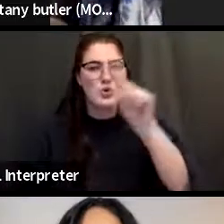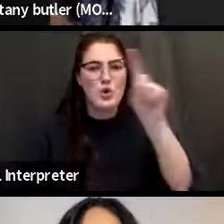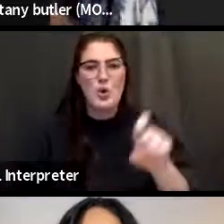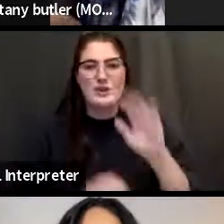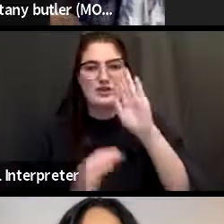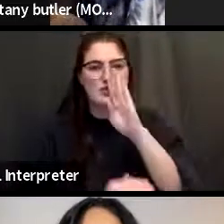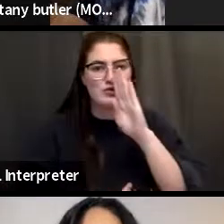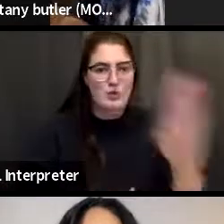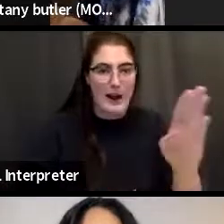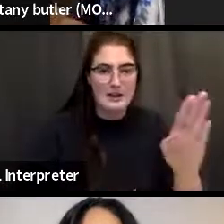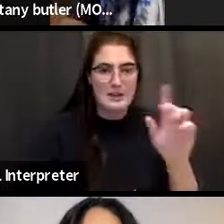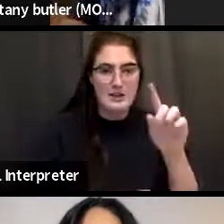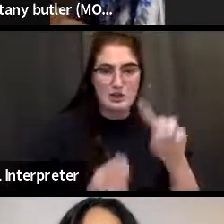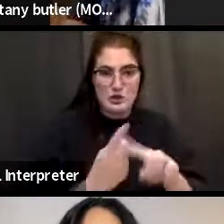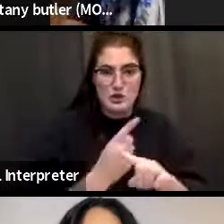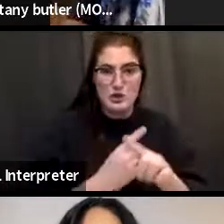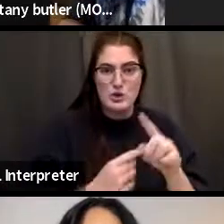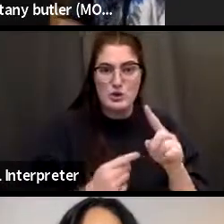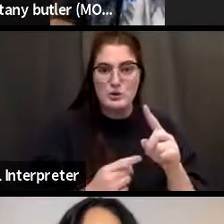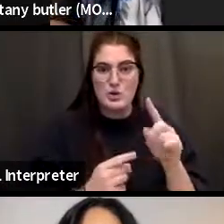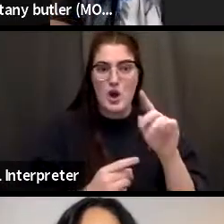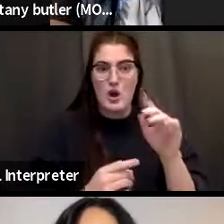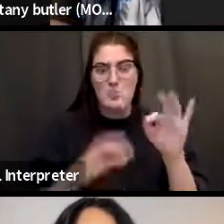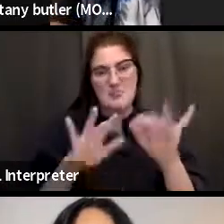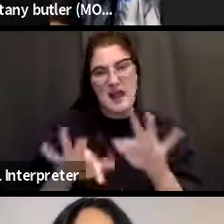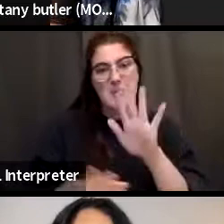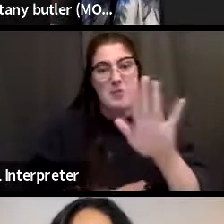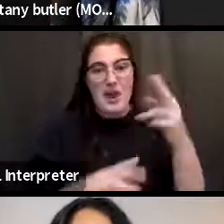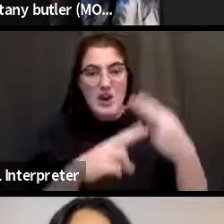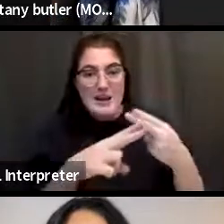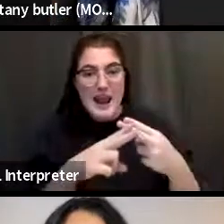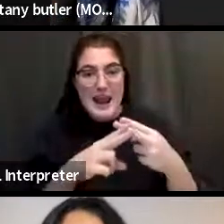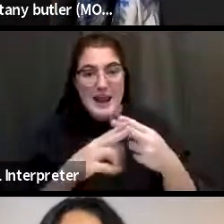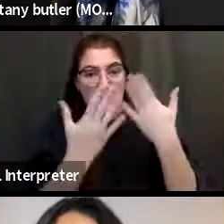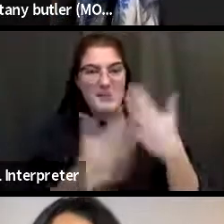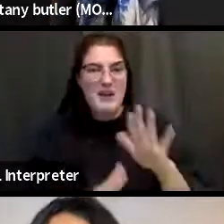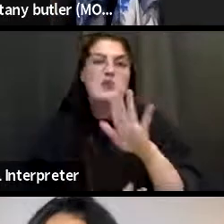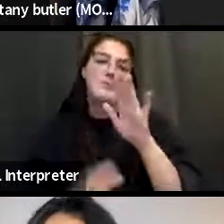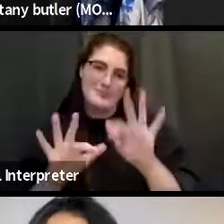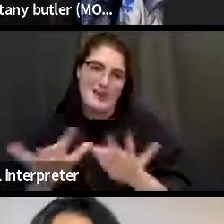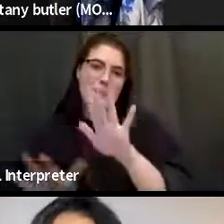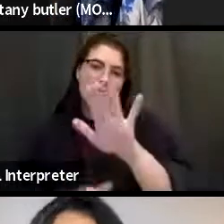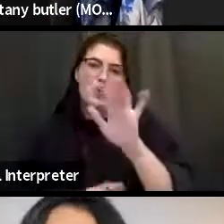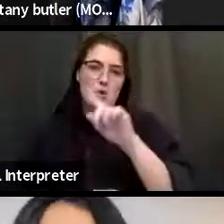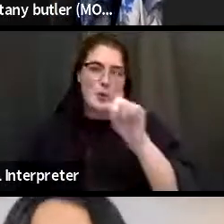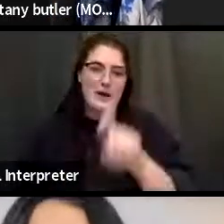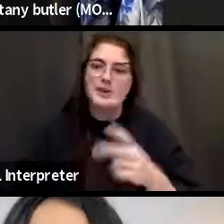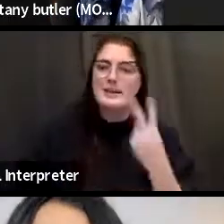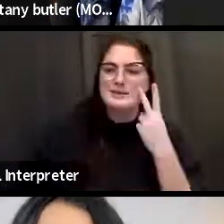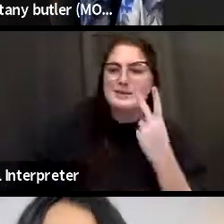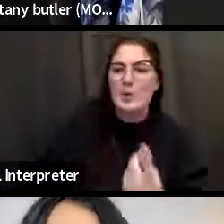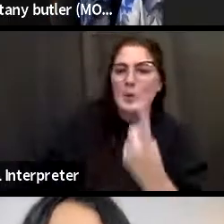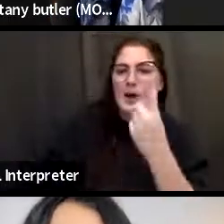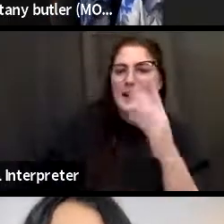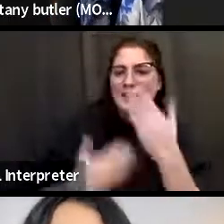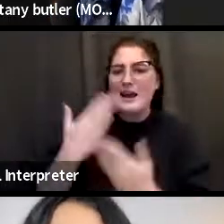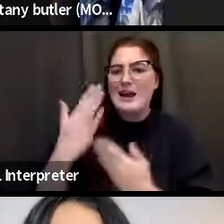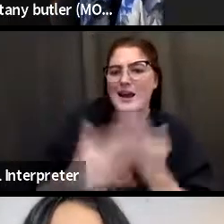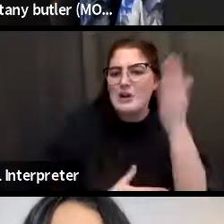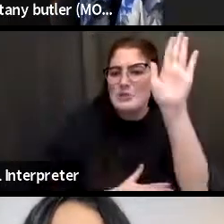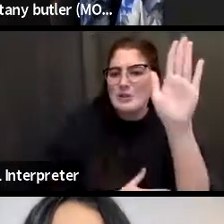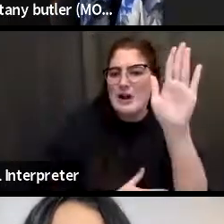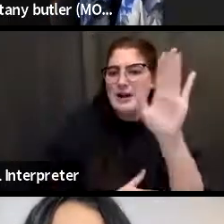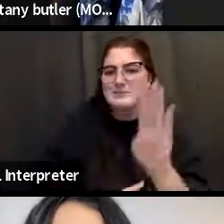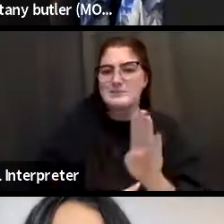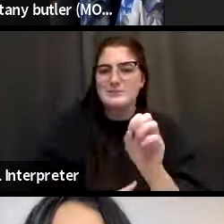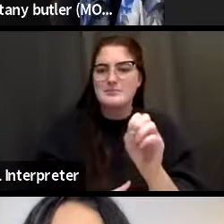put their name and then type your question. So I do see one hand raised. Bosco, if you could go ahead